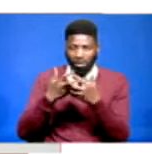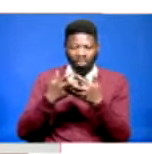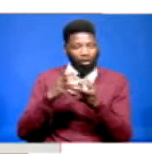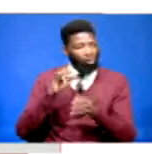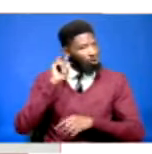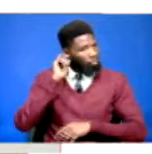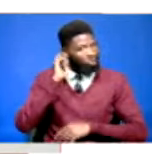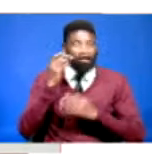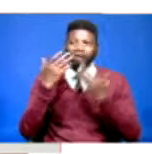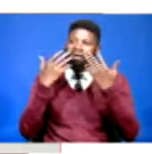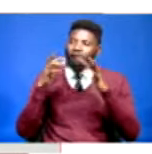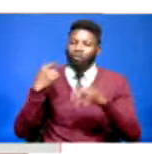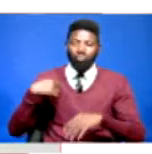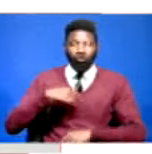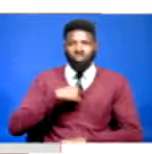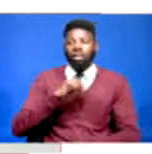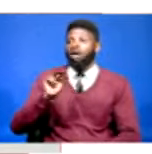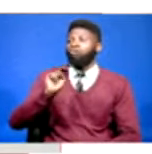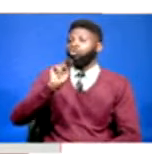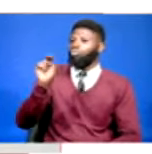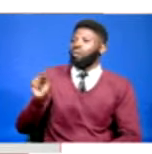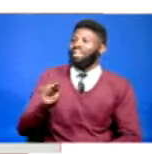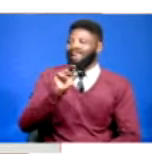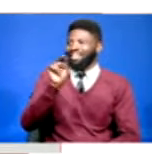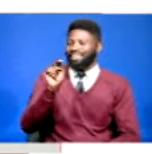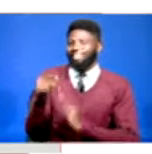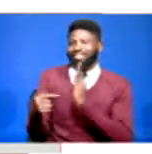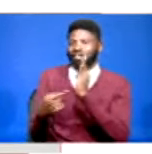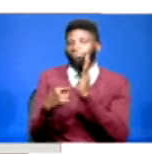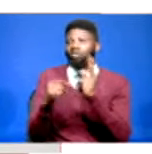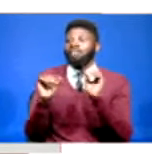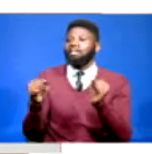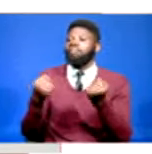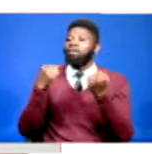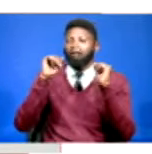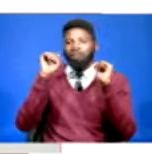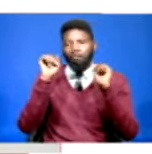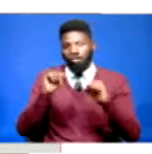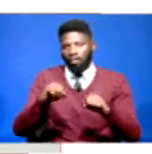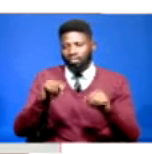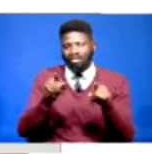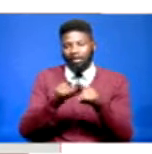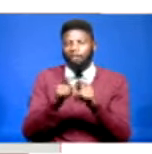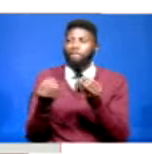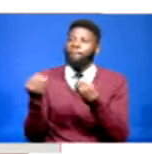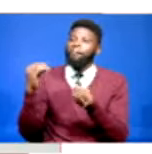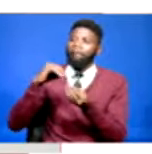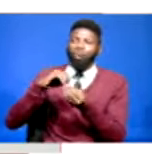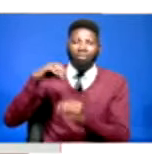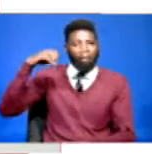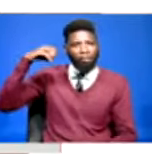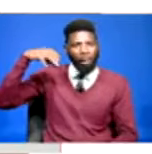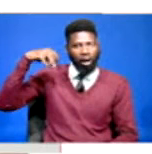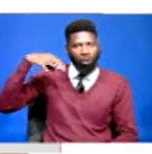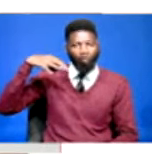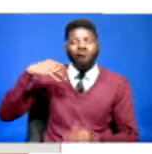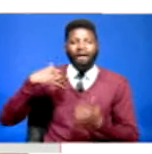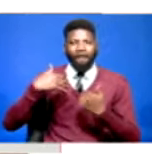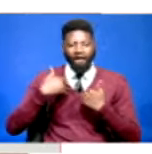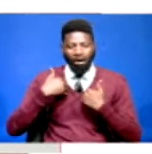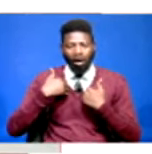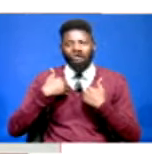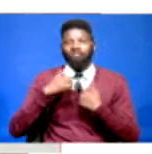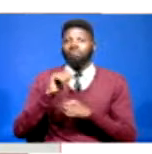nuclear technology, it is safe, and we are going to have more reliable supply of power in this country. And so,